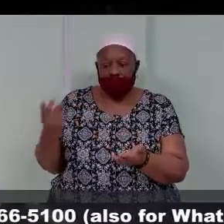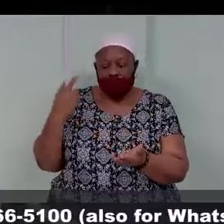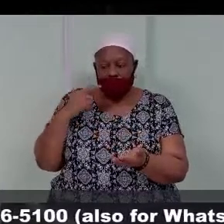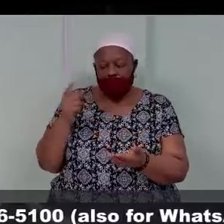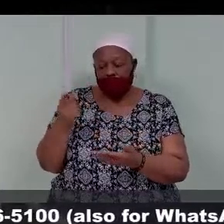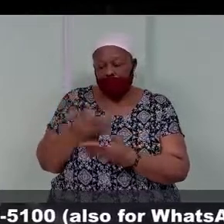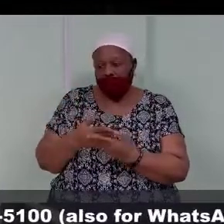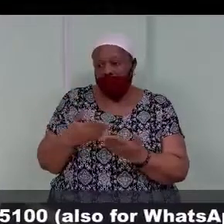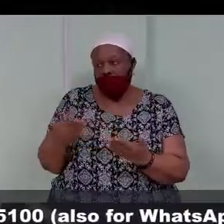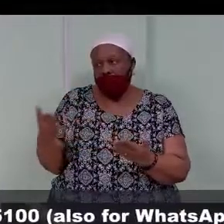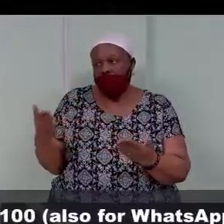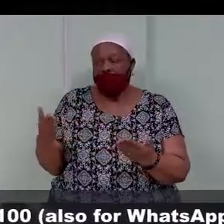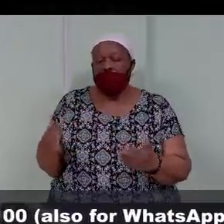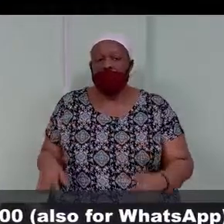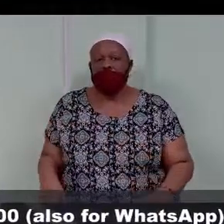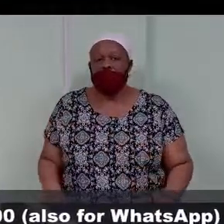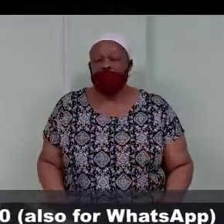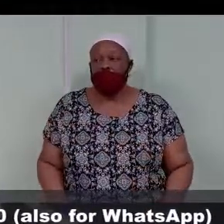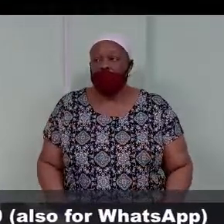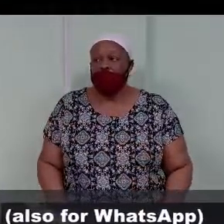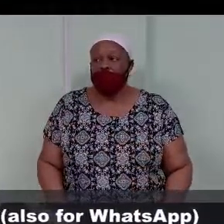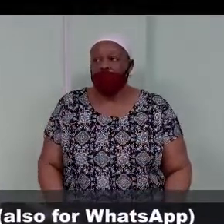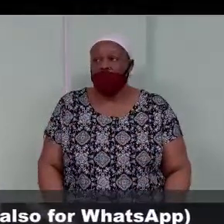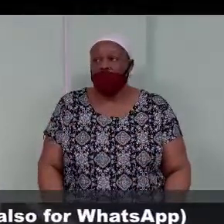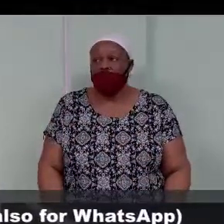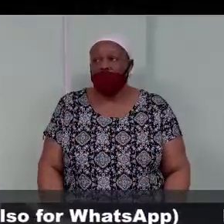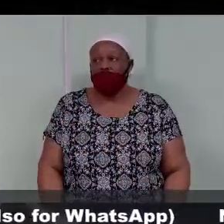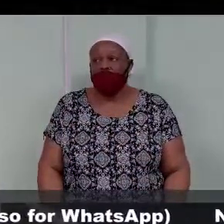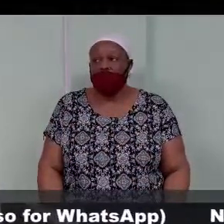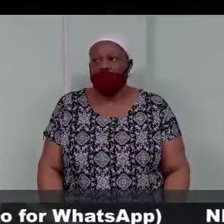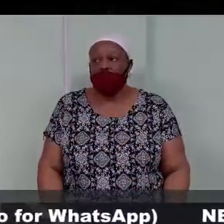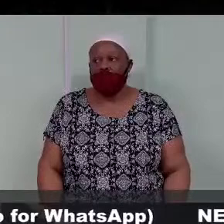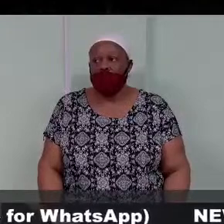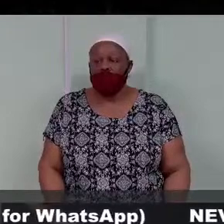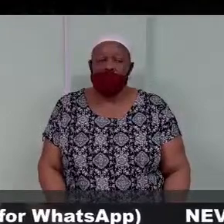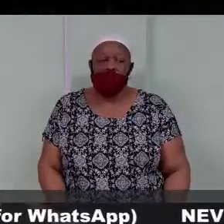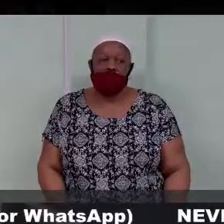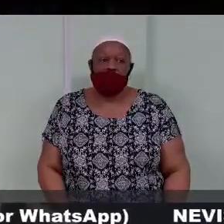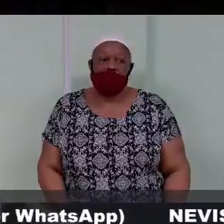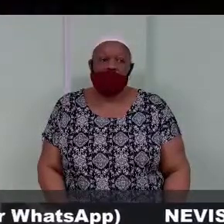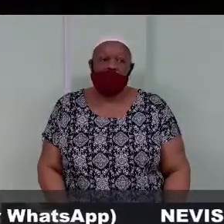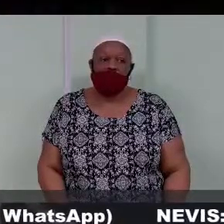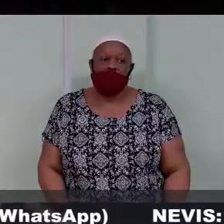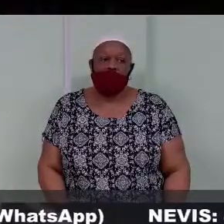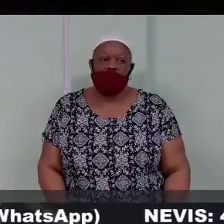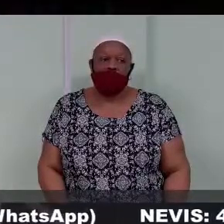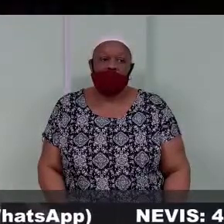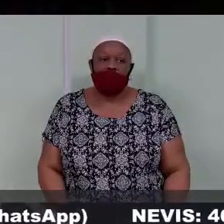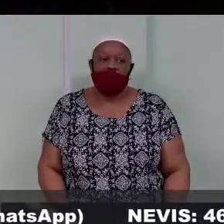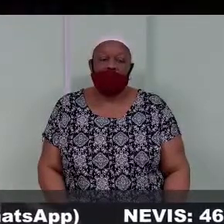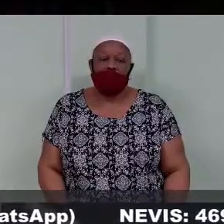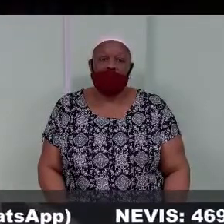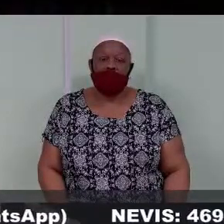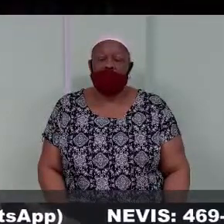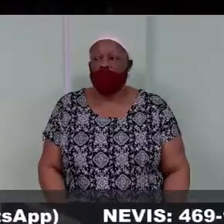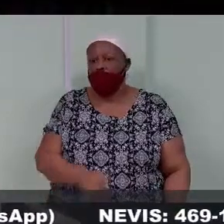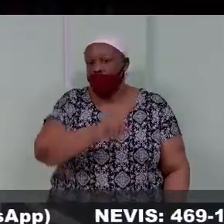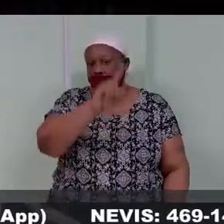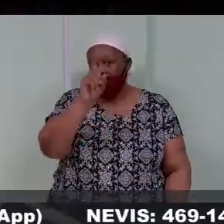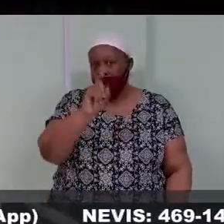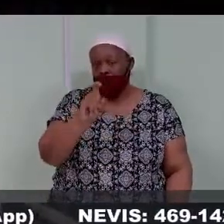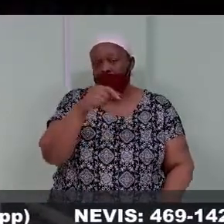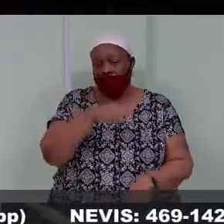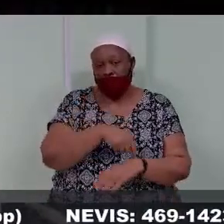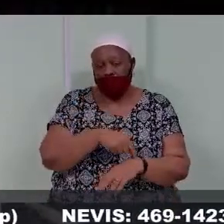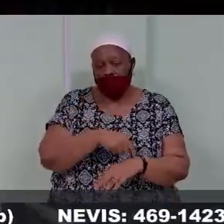should there be an option when taking one's temperature? Should there be an option, whether